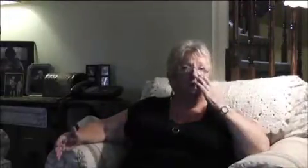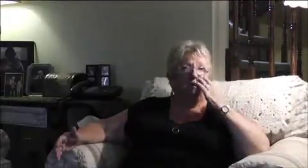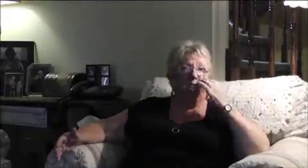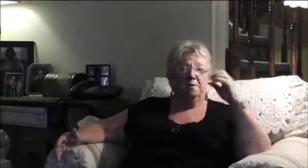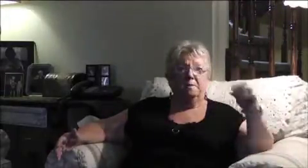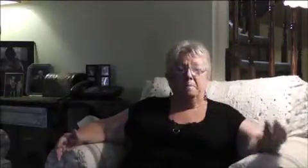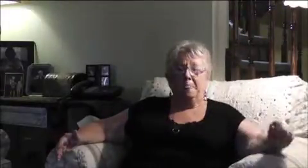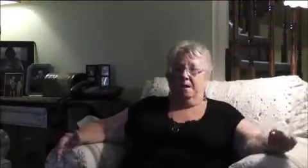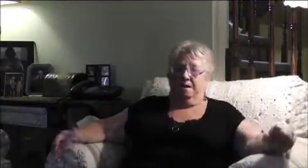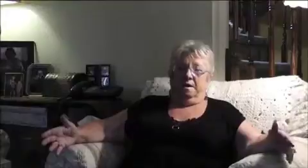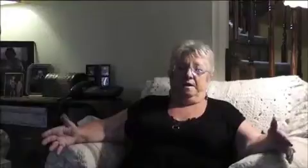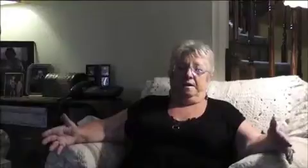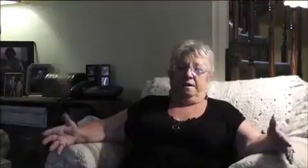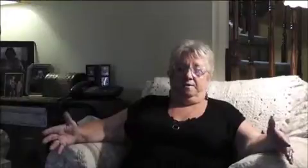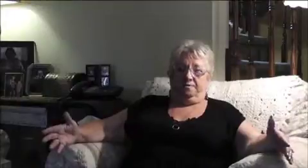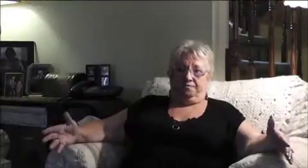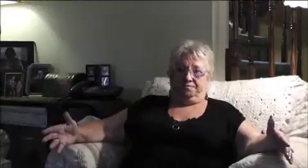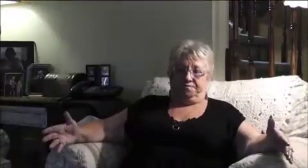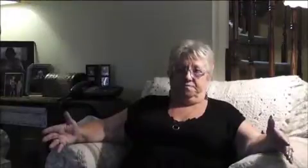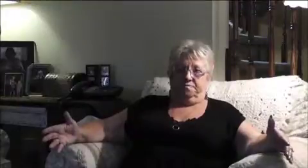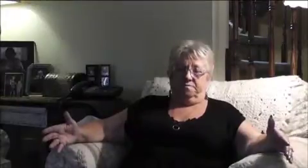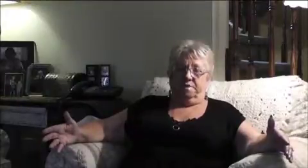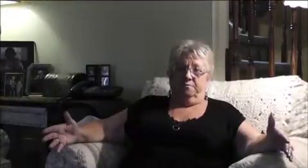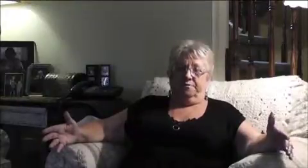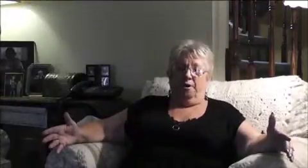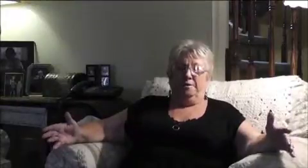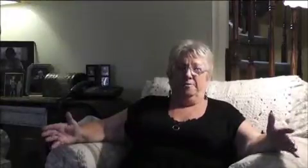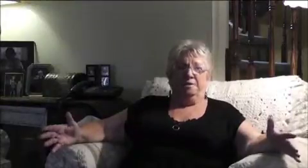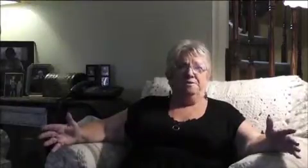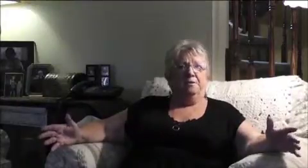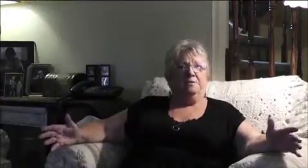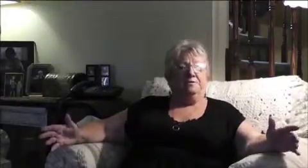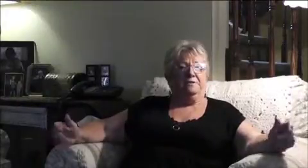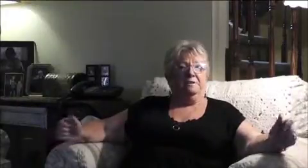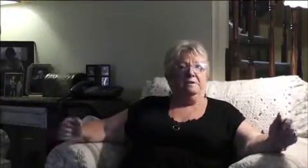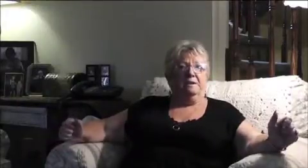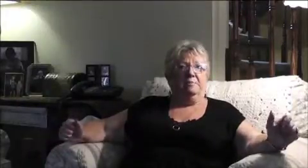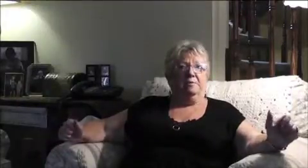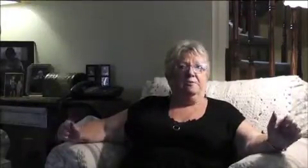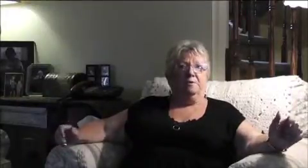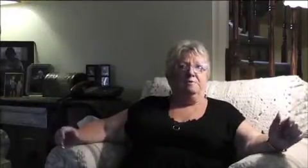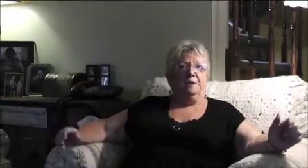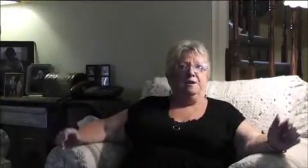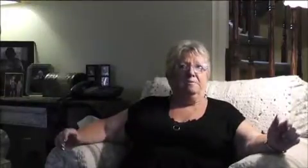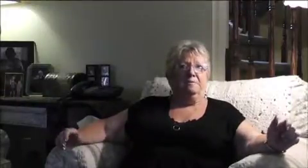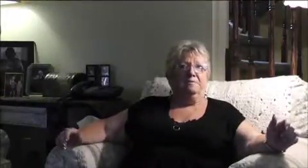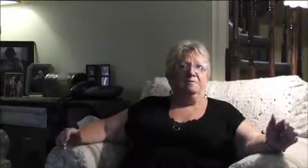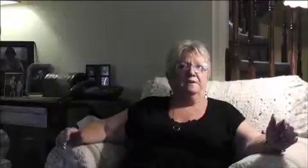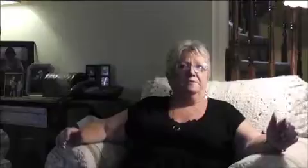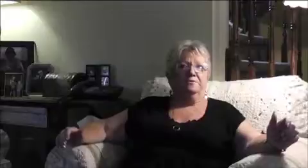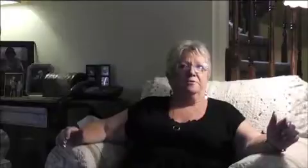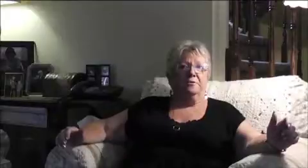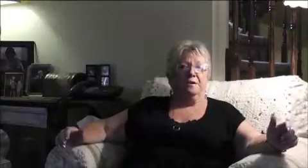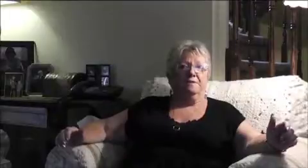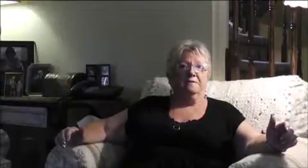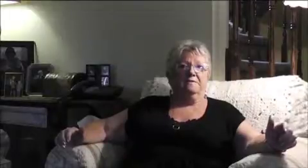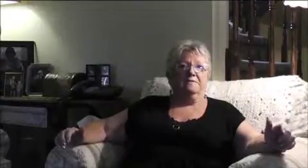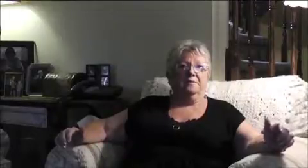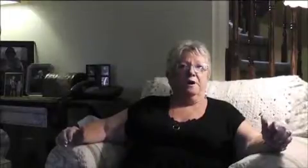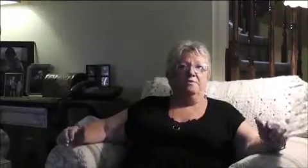full time anymore. I saw something on television about a woman writing a book and selling her